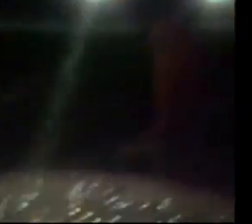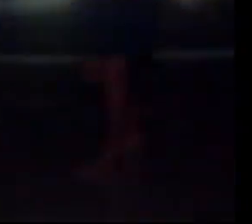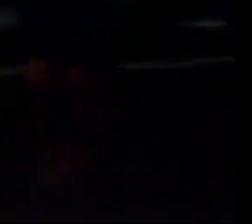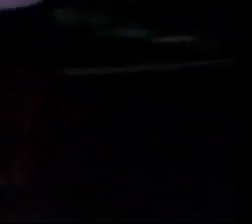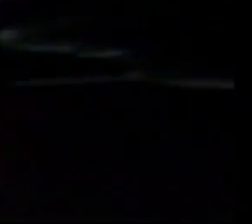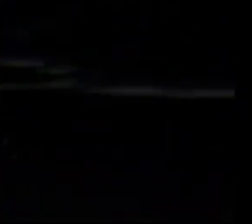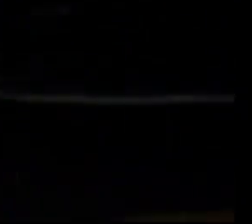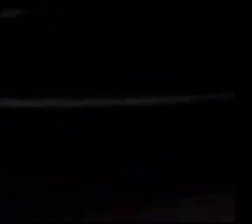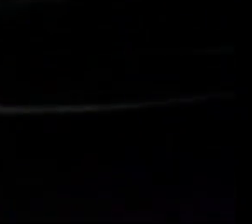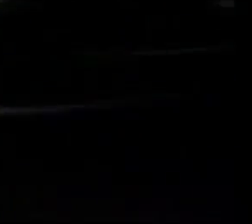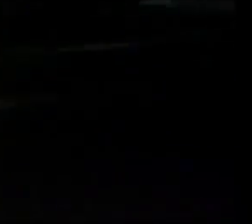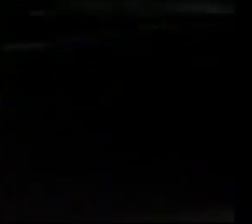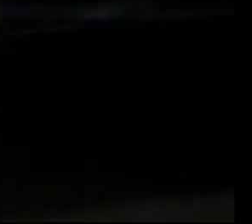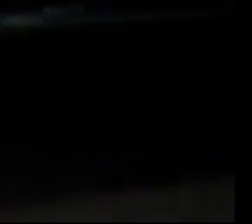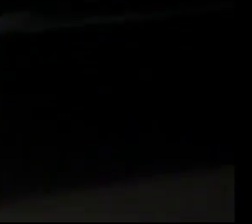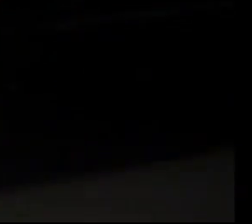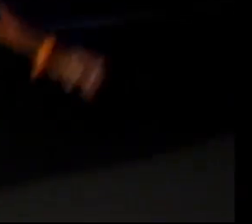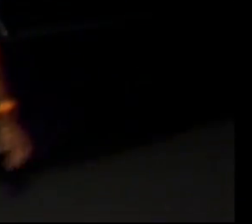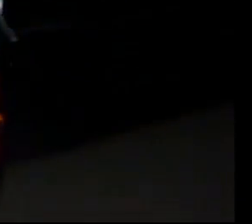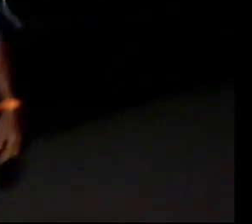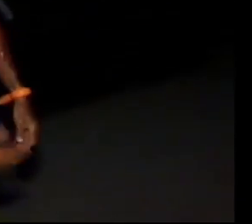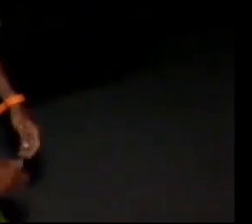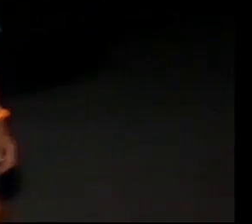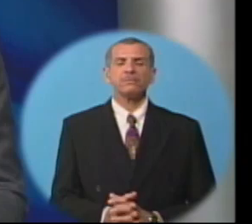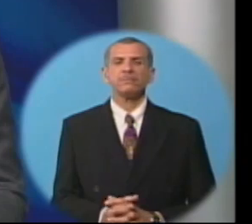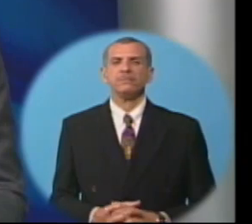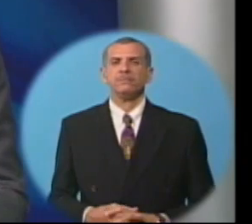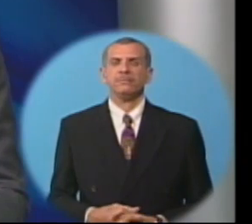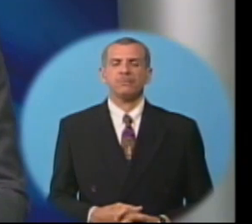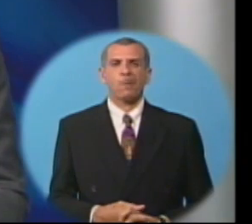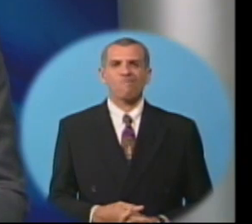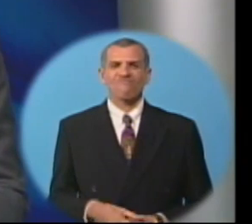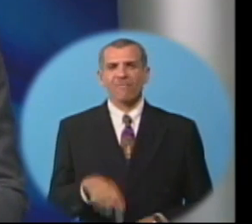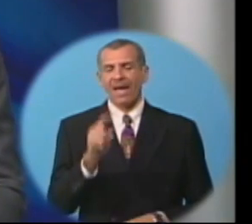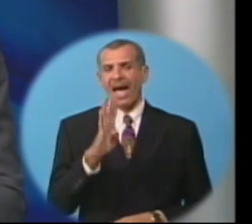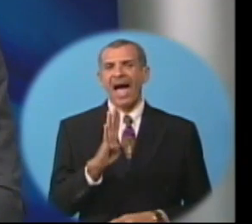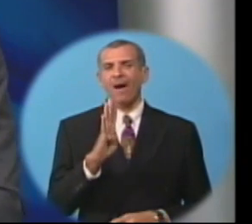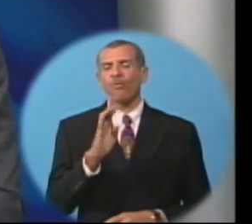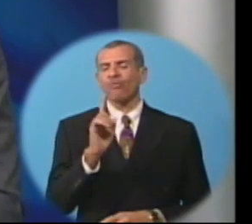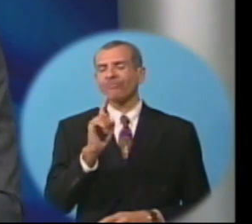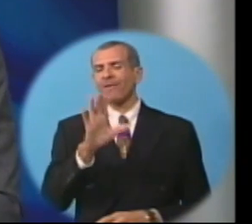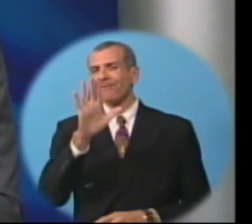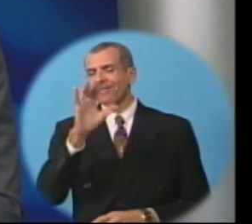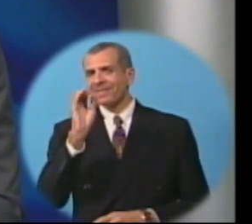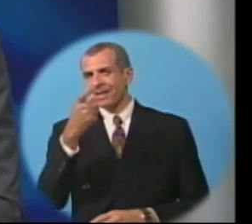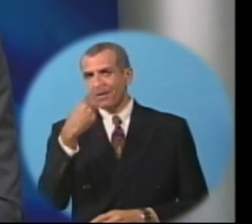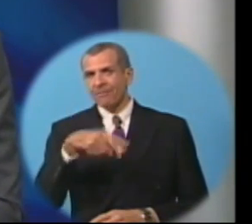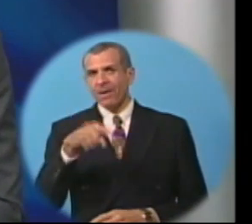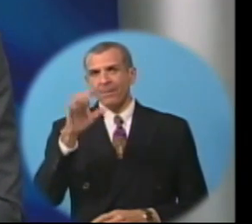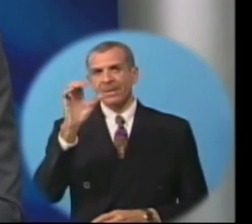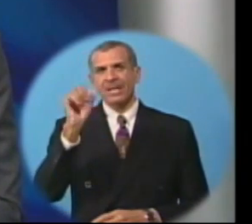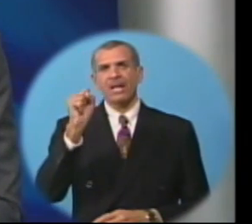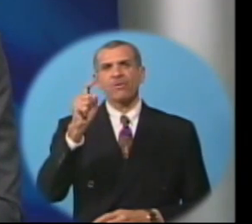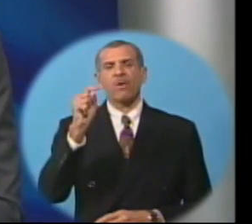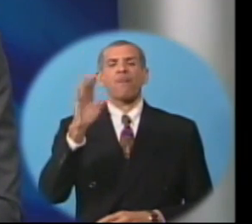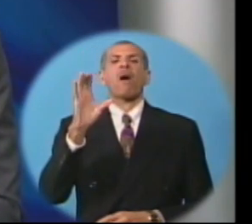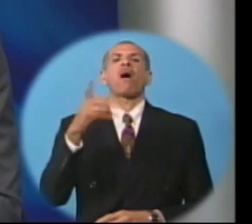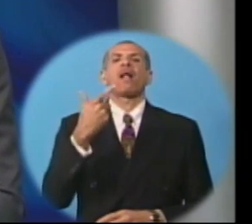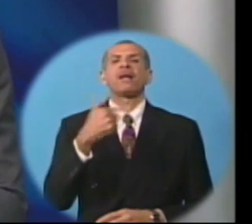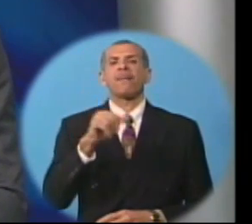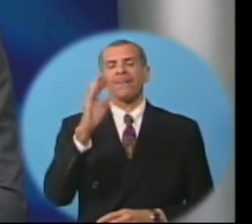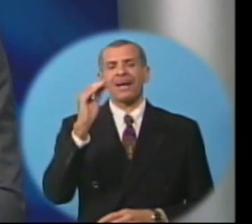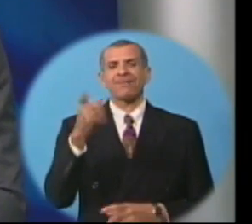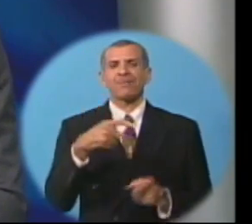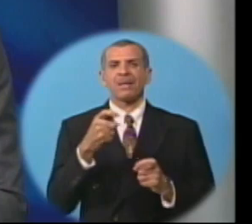16 minutes. Marsha Boyce, CBC Sports. A half-century from Tajnarine Chanderpaul and a 4-wicket haul from man of the